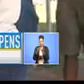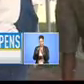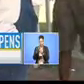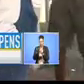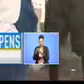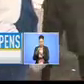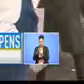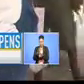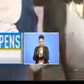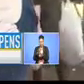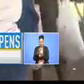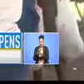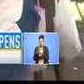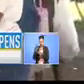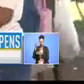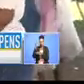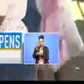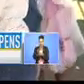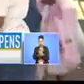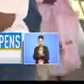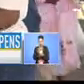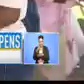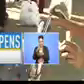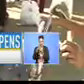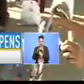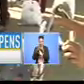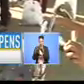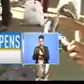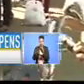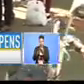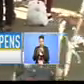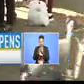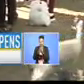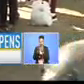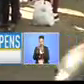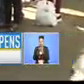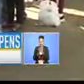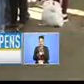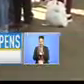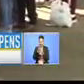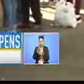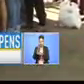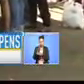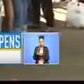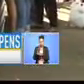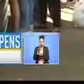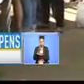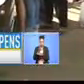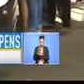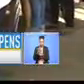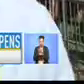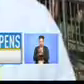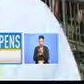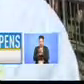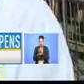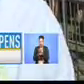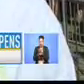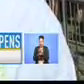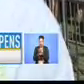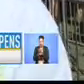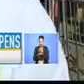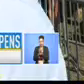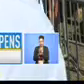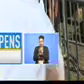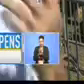BAIC Executive Chairman Michael Fuchs says the program is transforming the agricultural industry. We started the whole program with less than